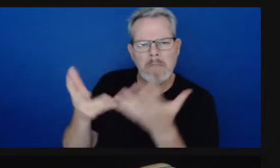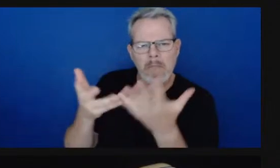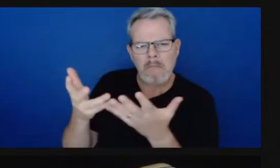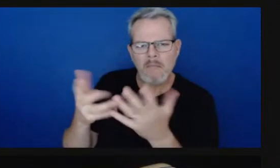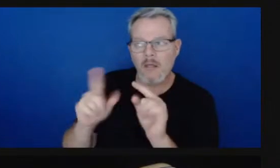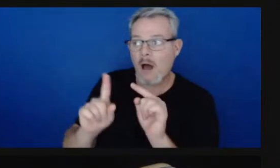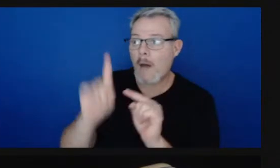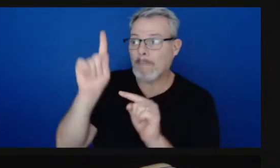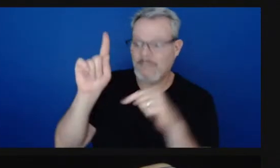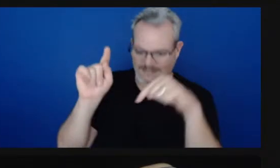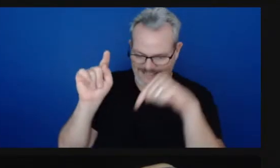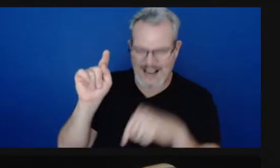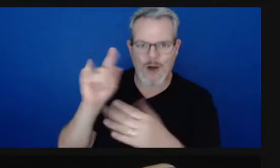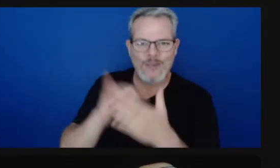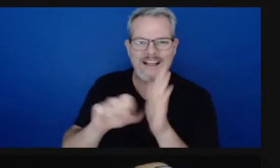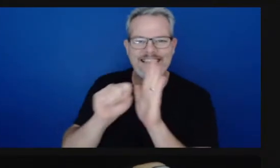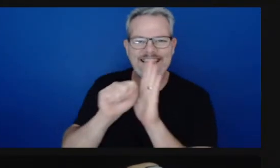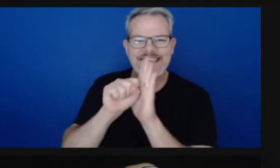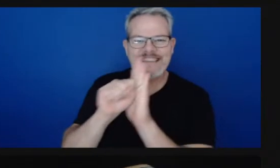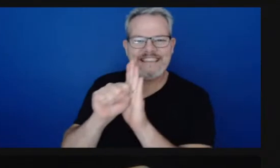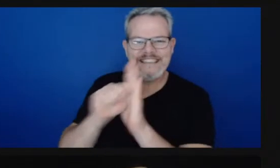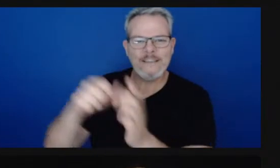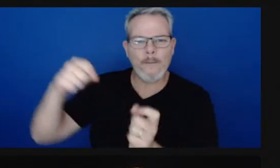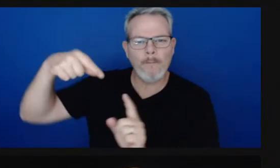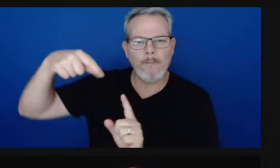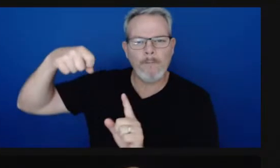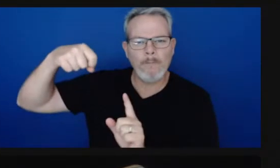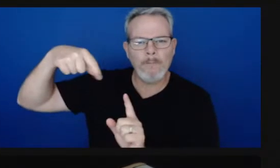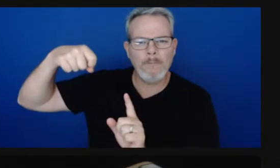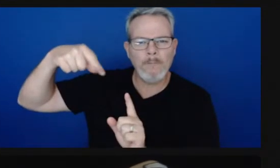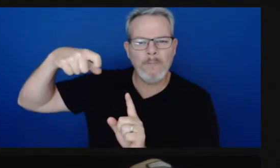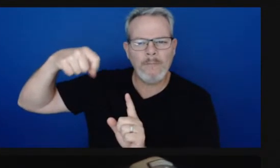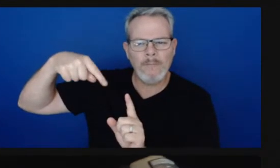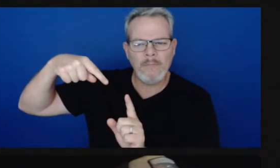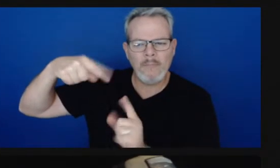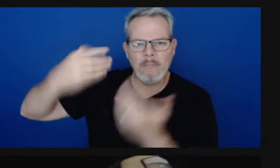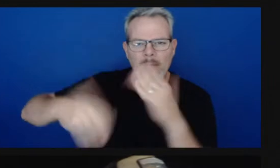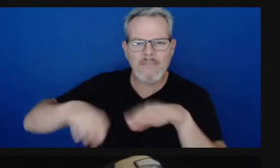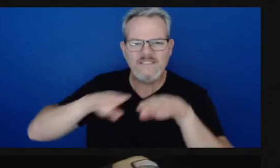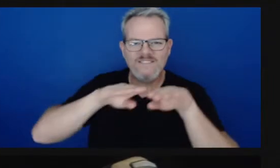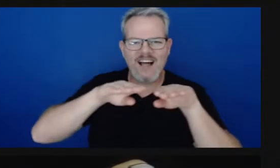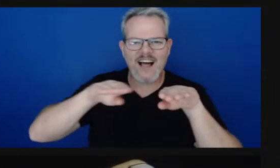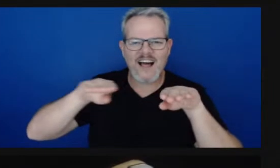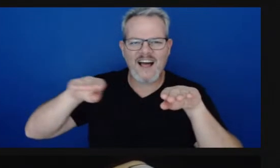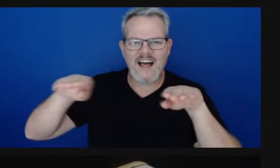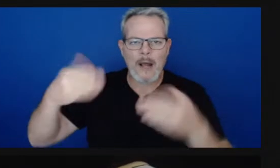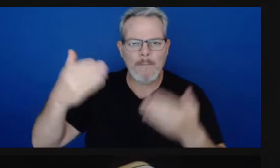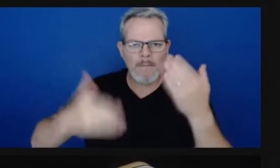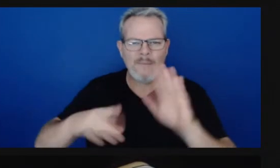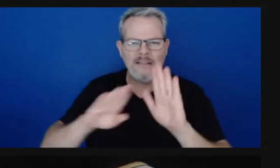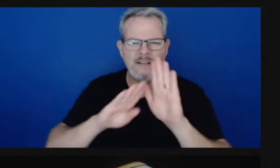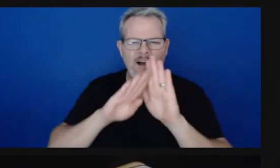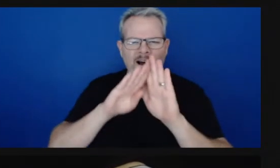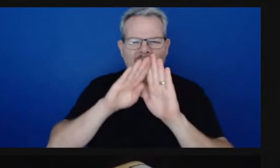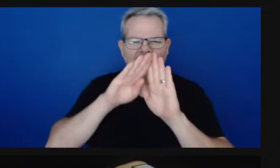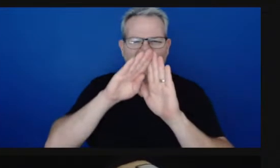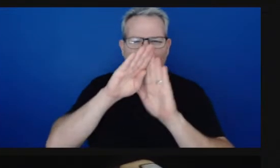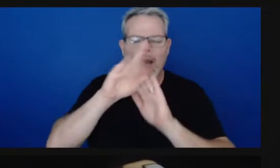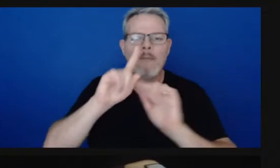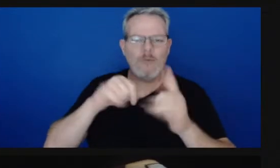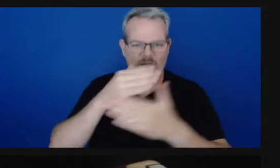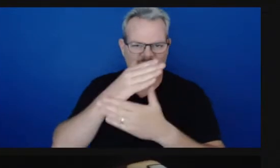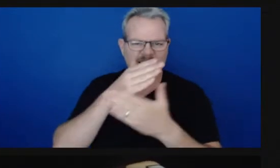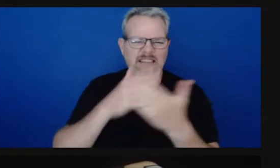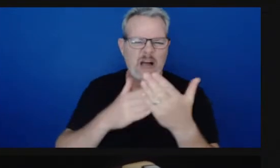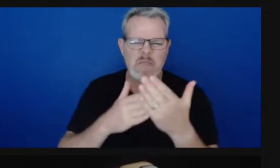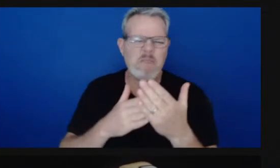signal here was a little flatter, and maybe it's coming up a little bit, but there's so much scattering of data, it's really